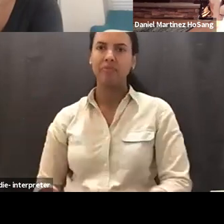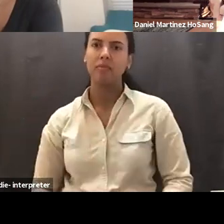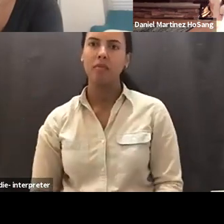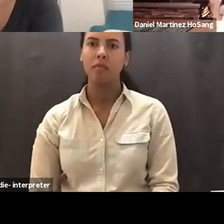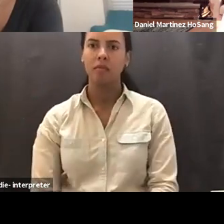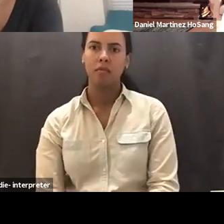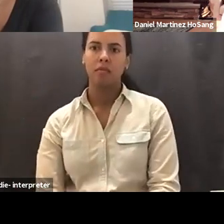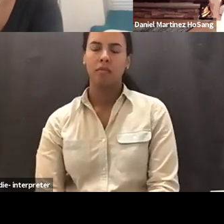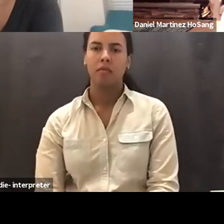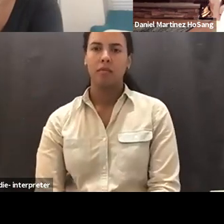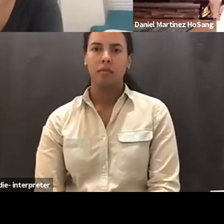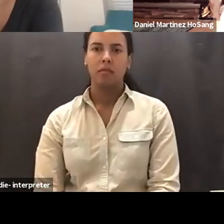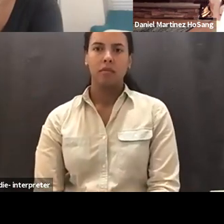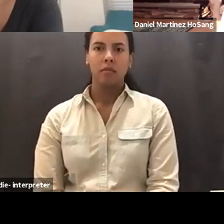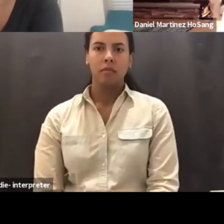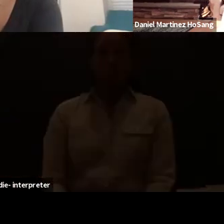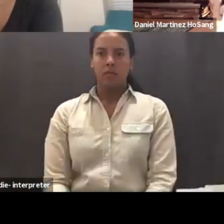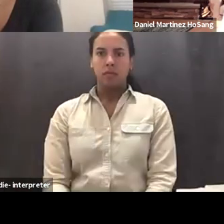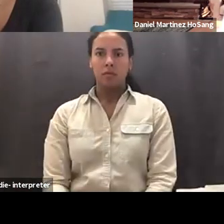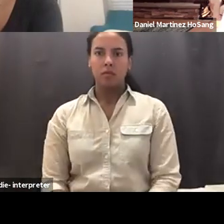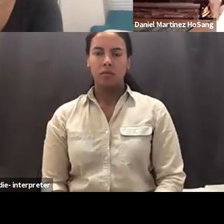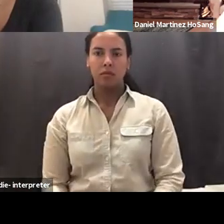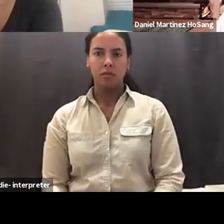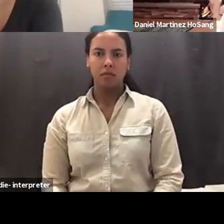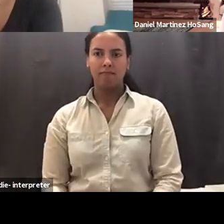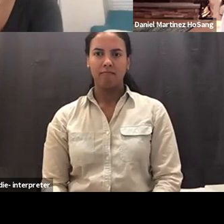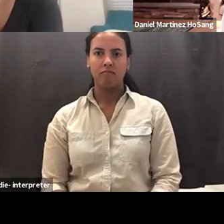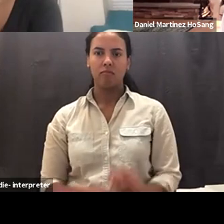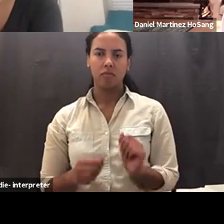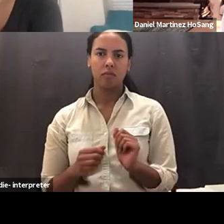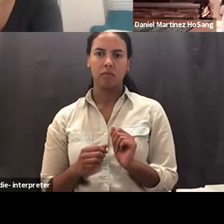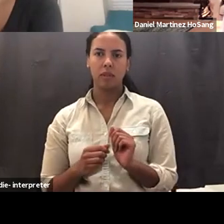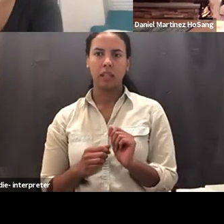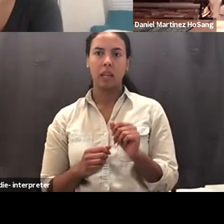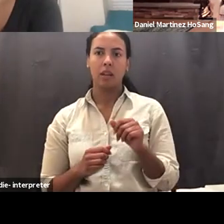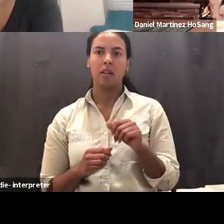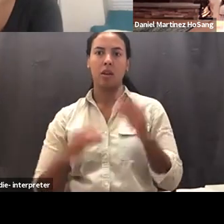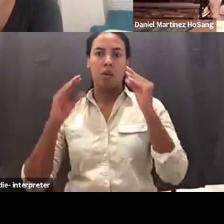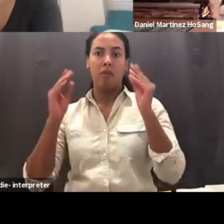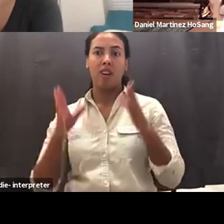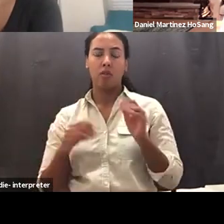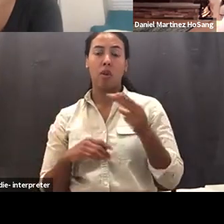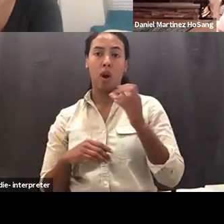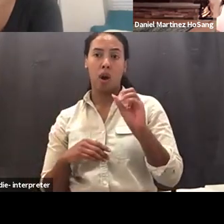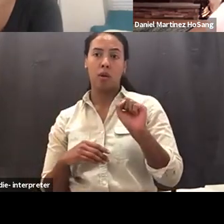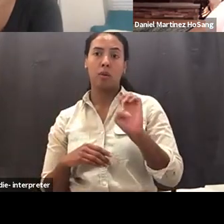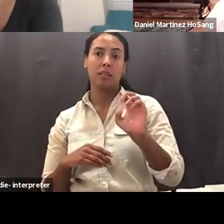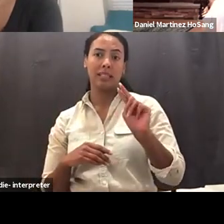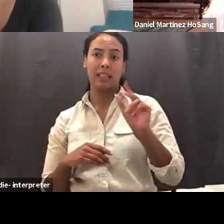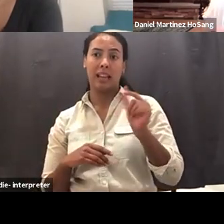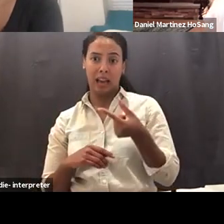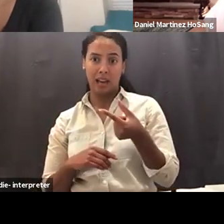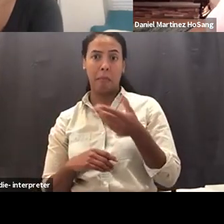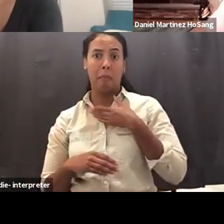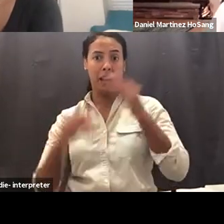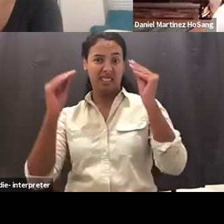I'll just have to tell you that when I first had Professor HoSang in class, I went home that night and thought,